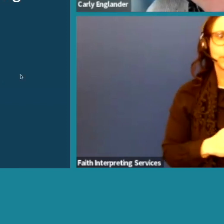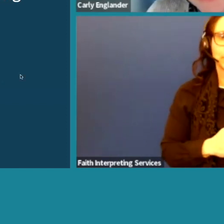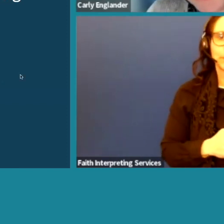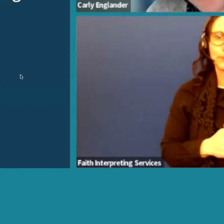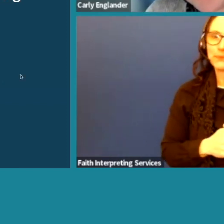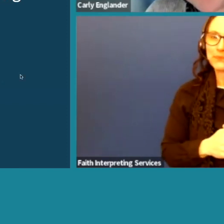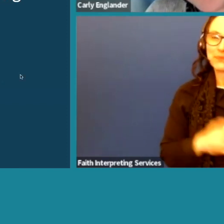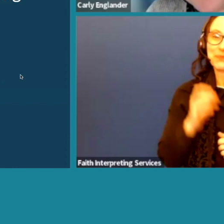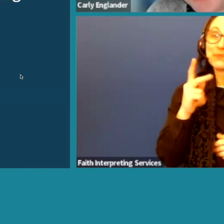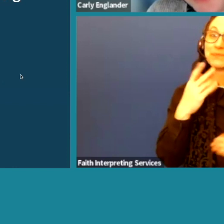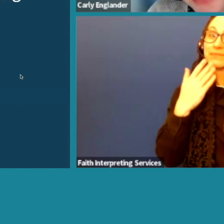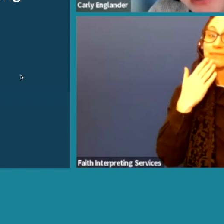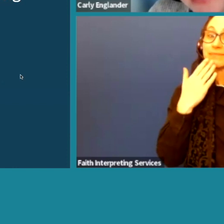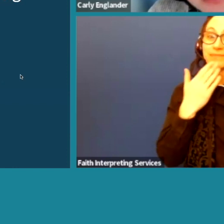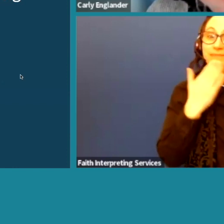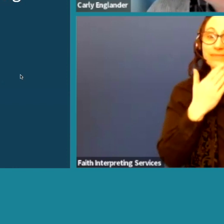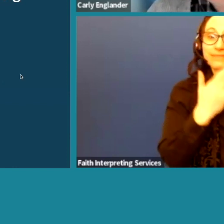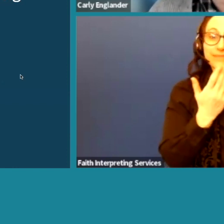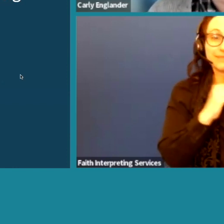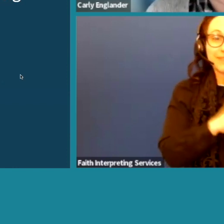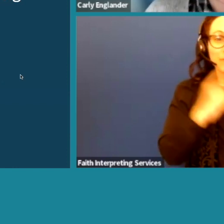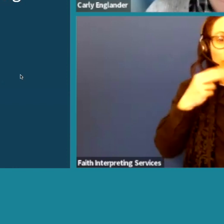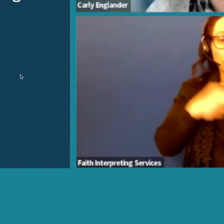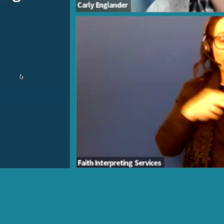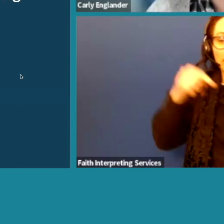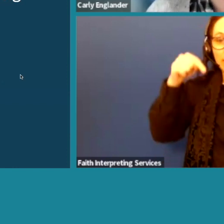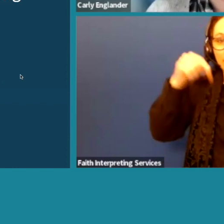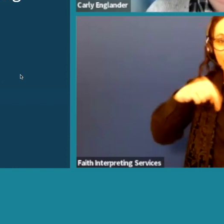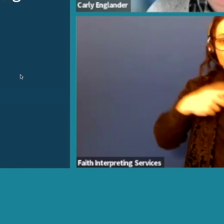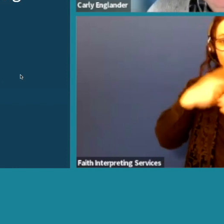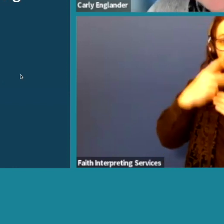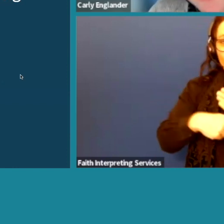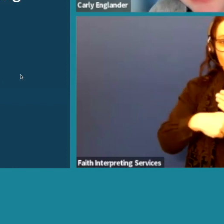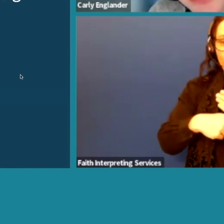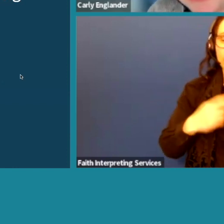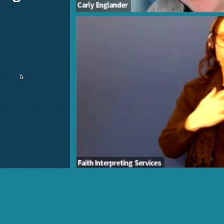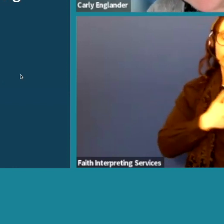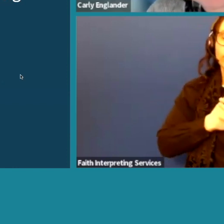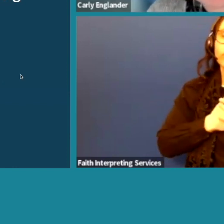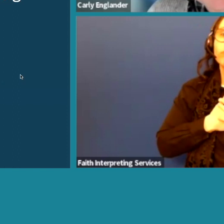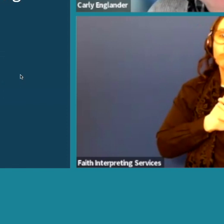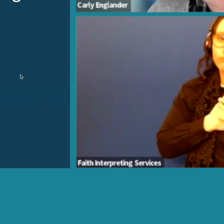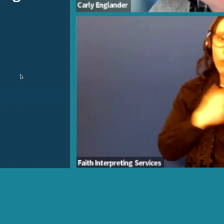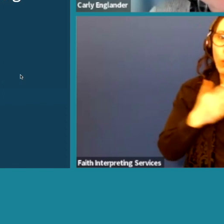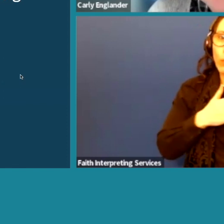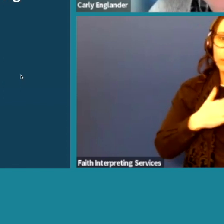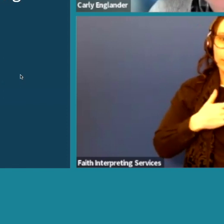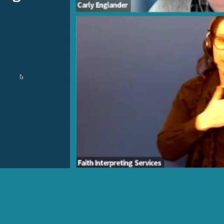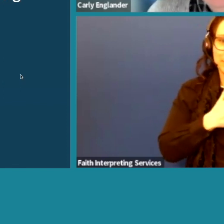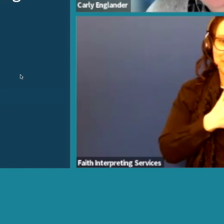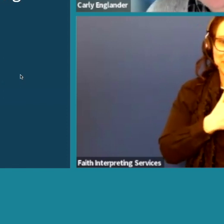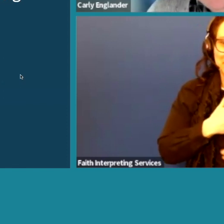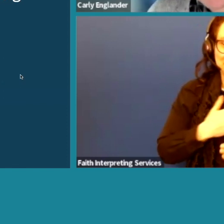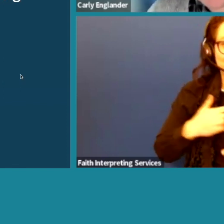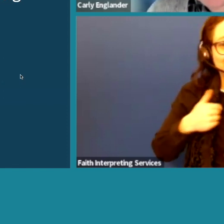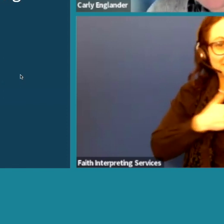Okay, thank you all again for joining us. This program is particularly near and dear to my heart, as I myself have become